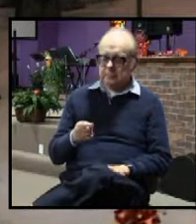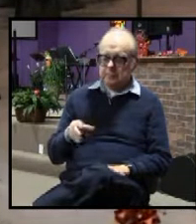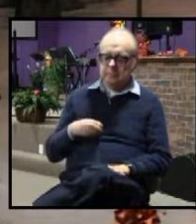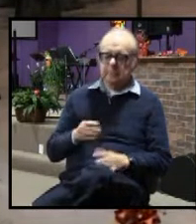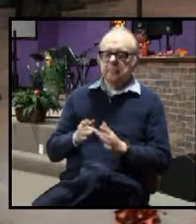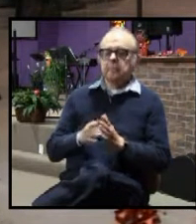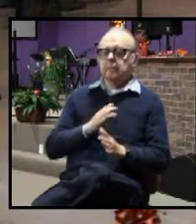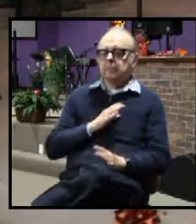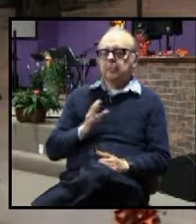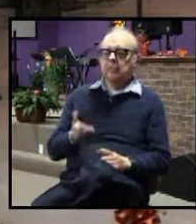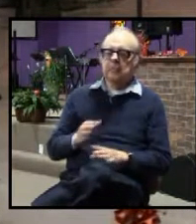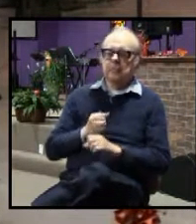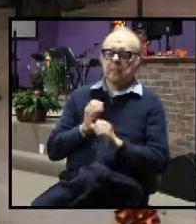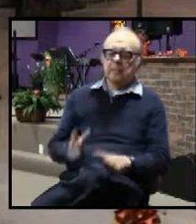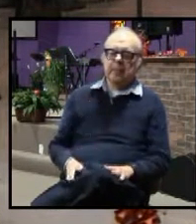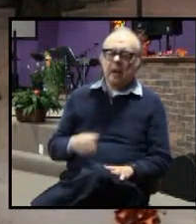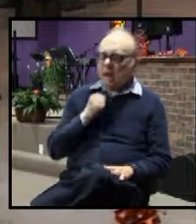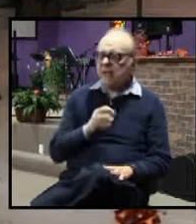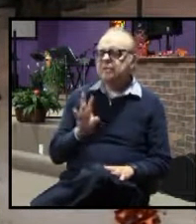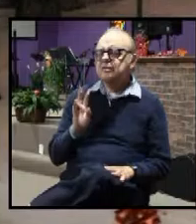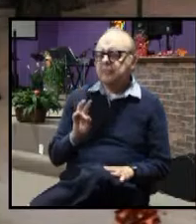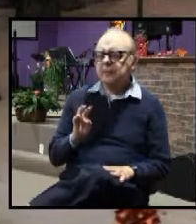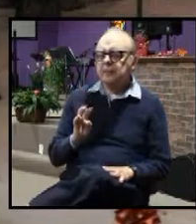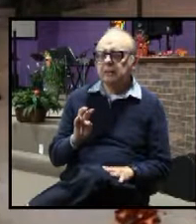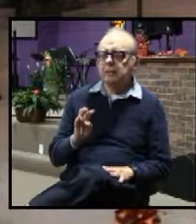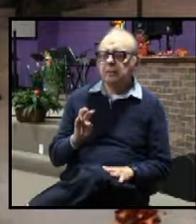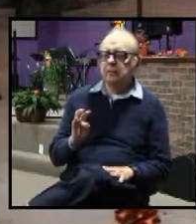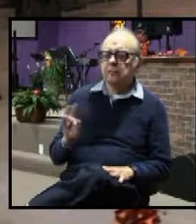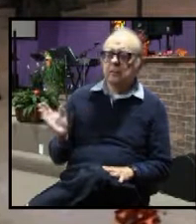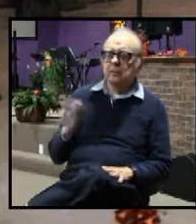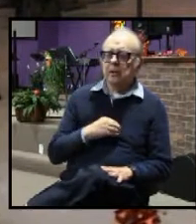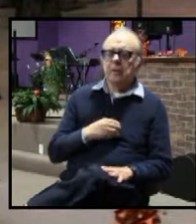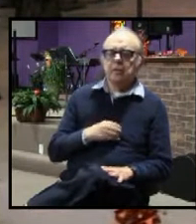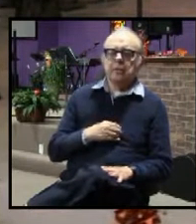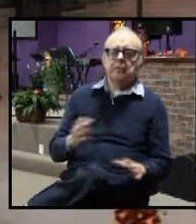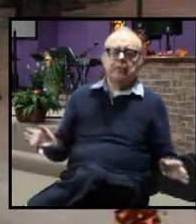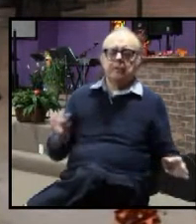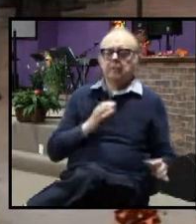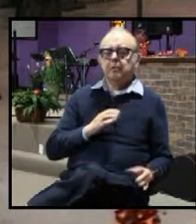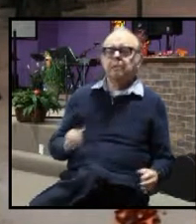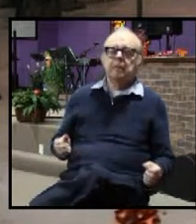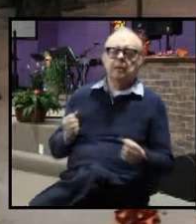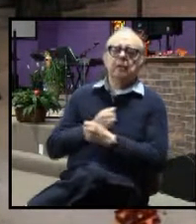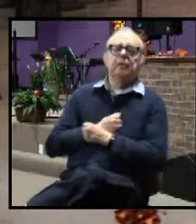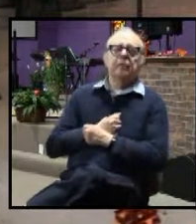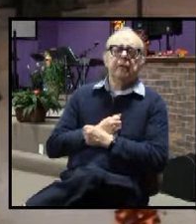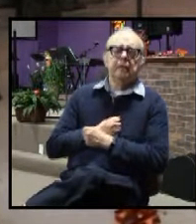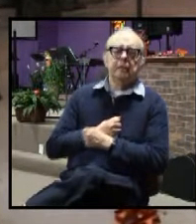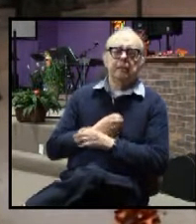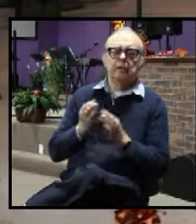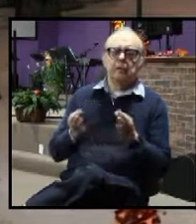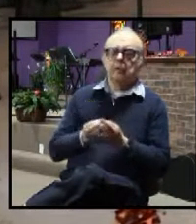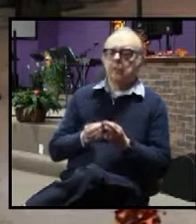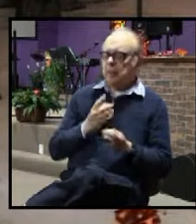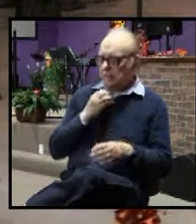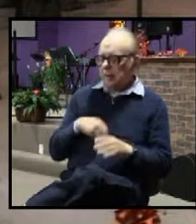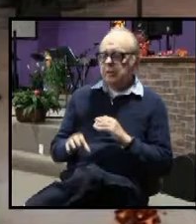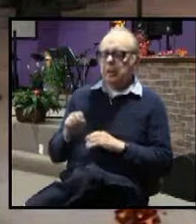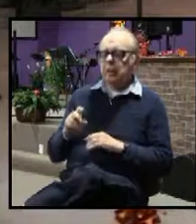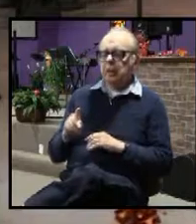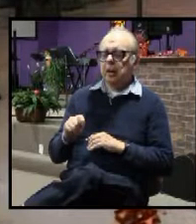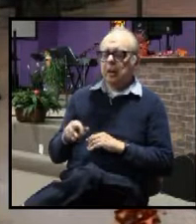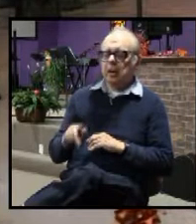She says, I accepted Jesus as my Savior when I was about 7 years old. I come from a very big Christian, loving, athletic family. I was very